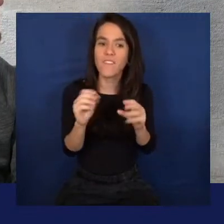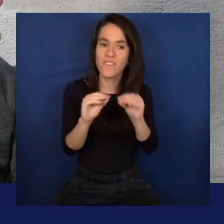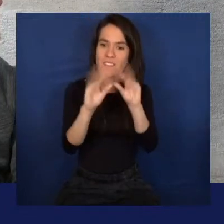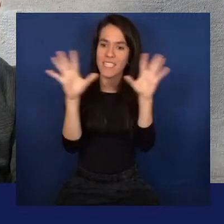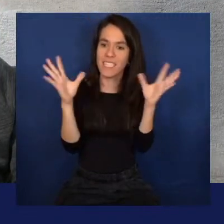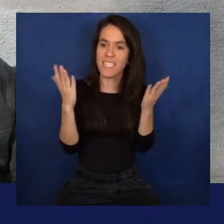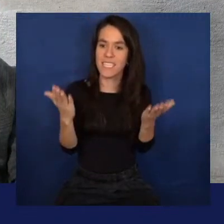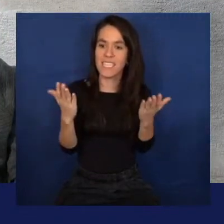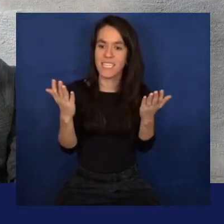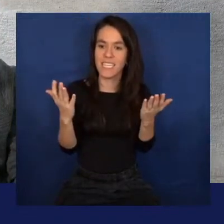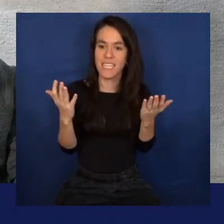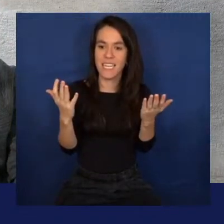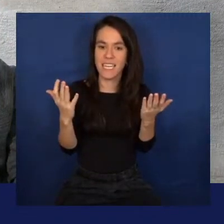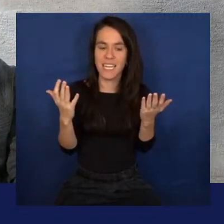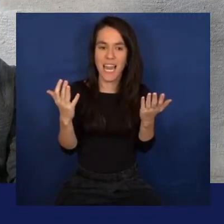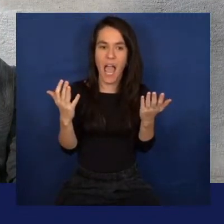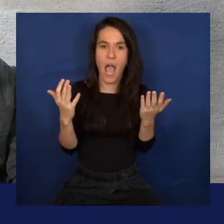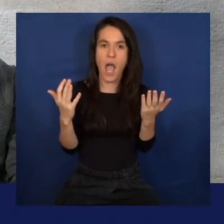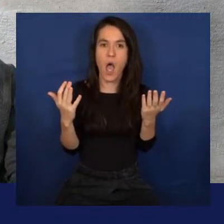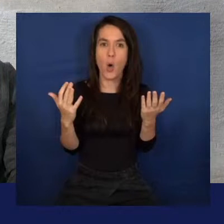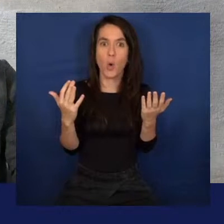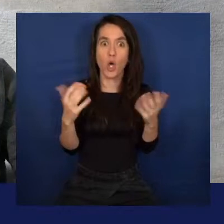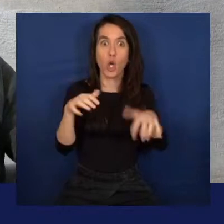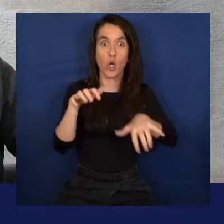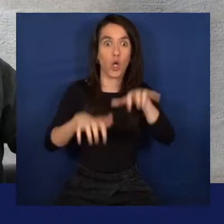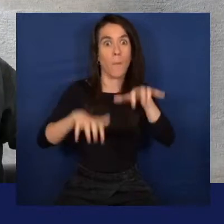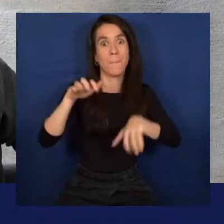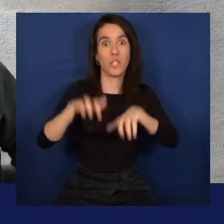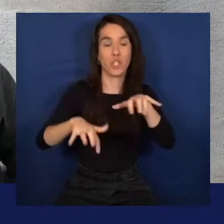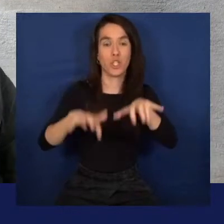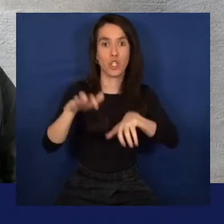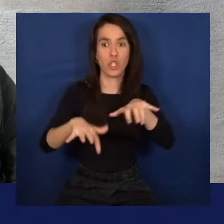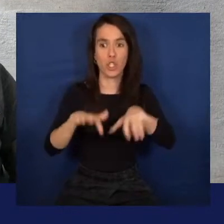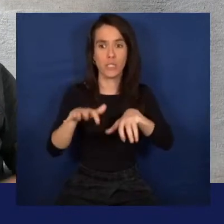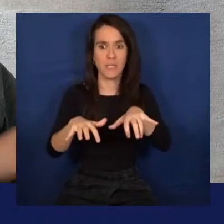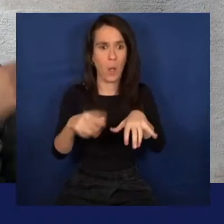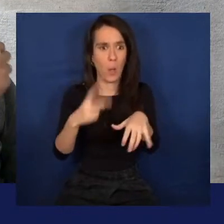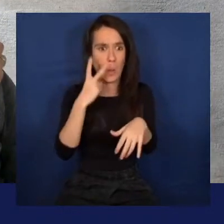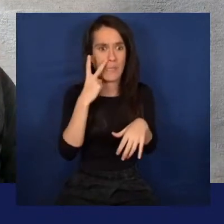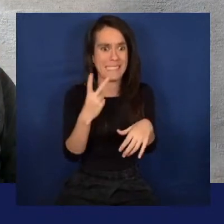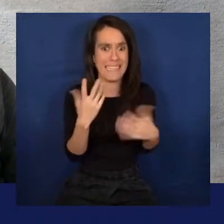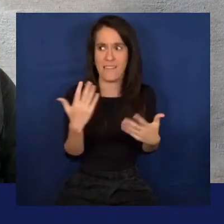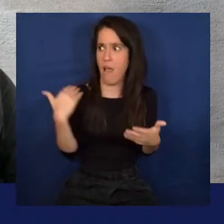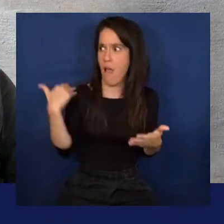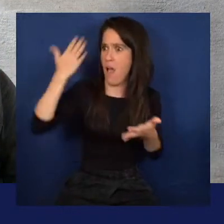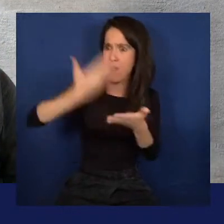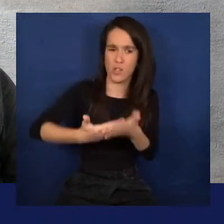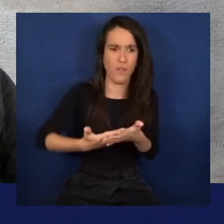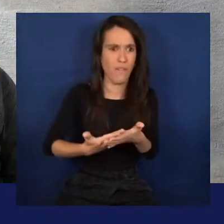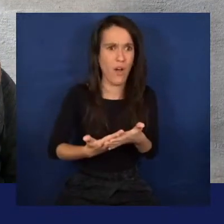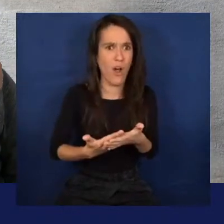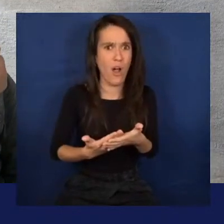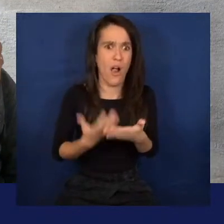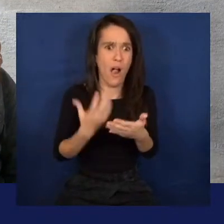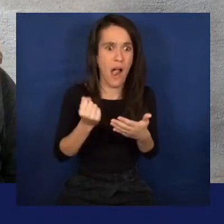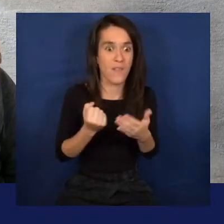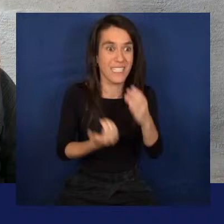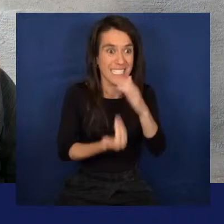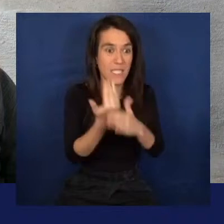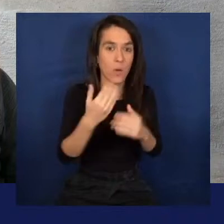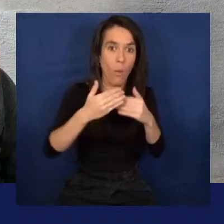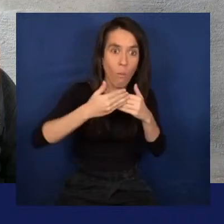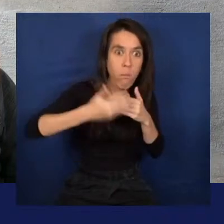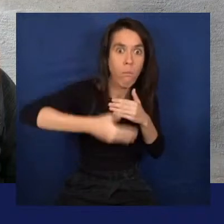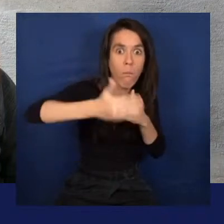ultimate manifestation of computing so far, right? There are more manifestations coming. When you start seeing the potential of